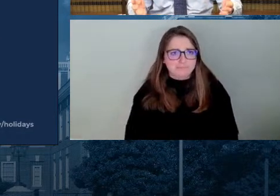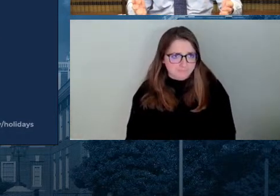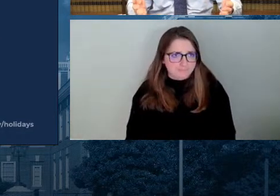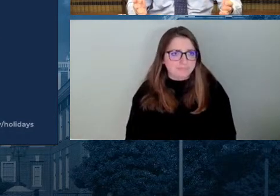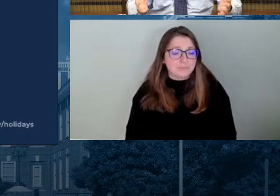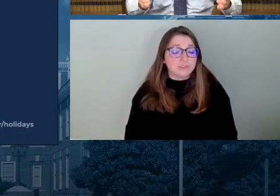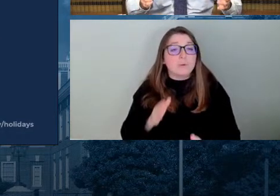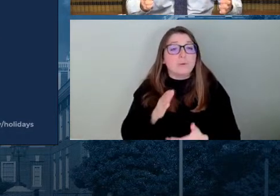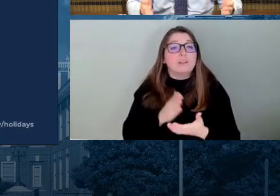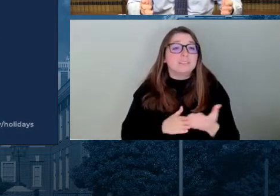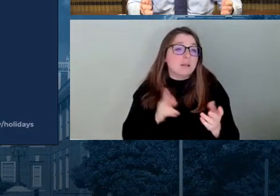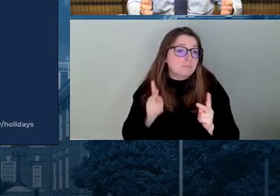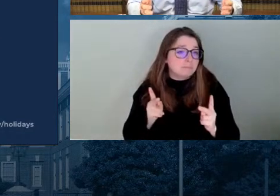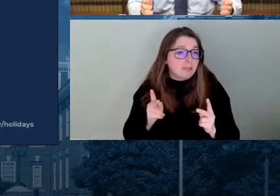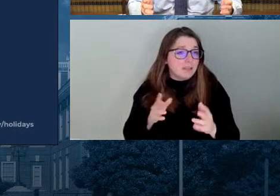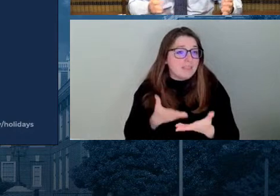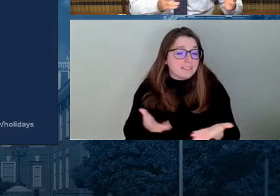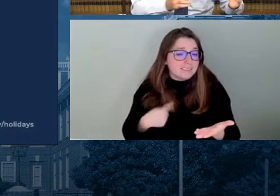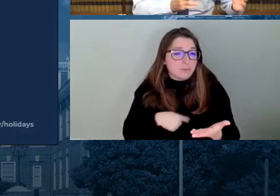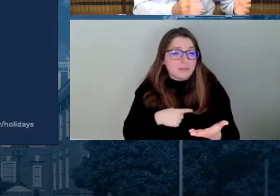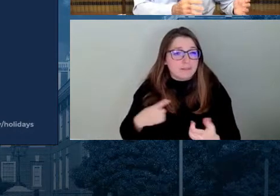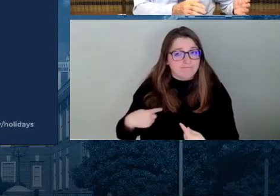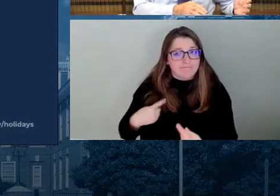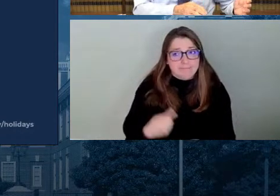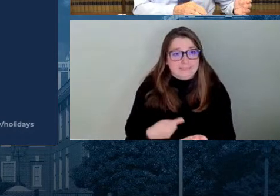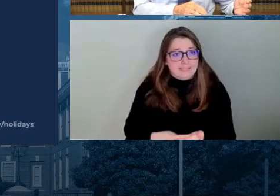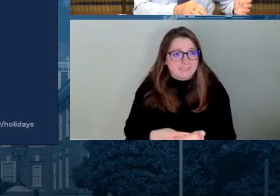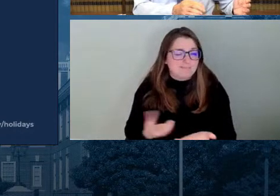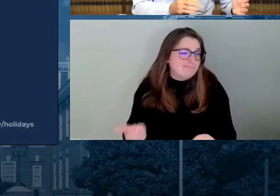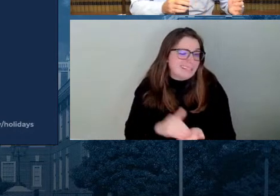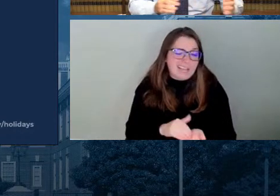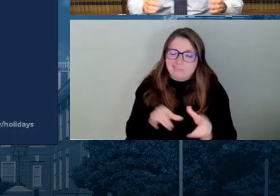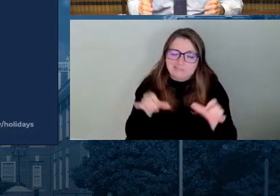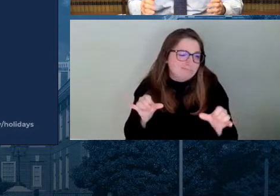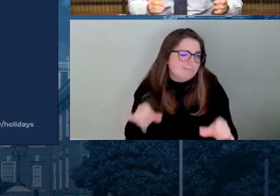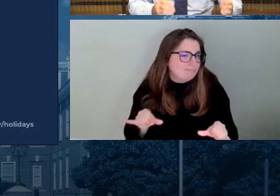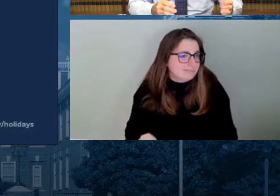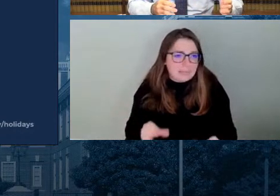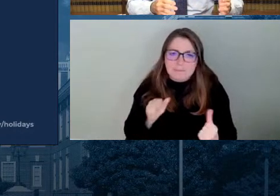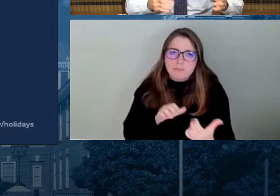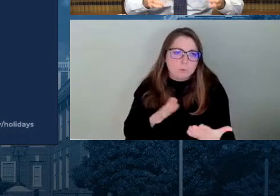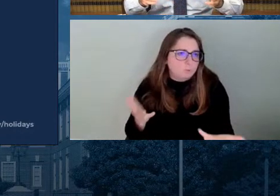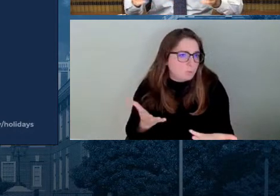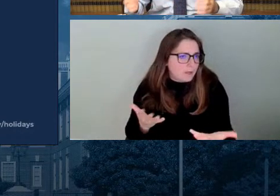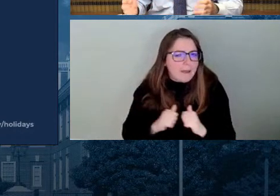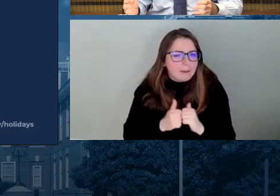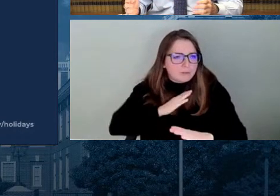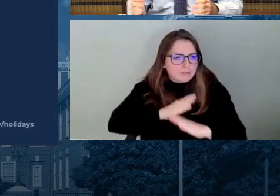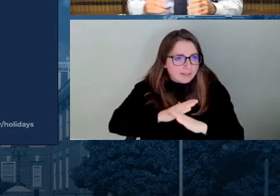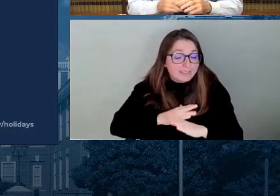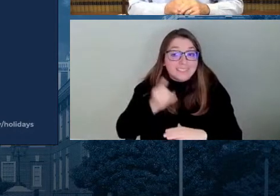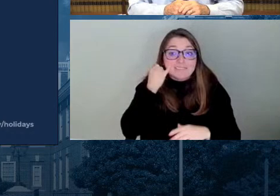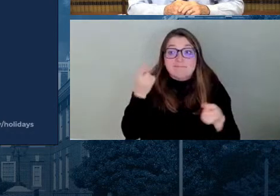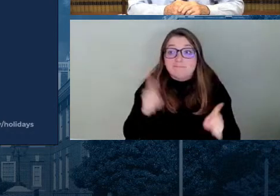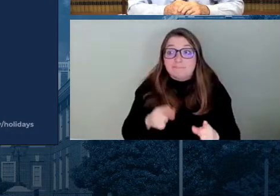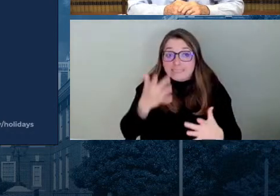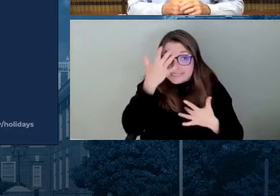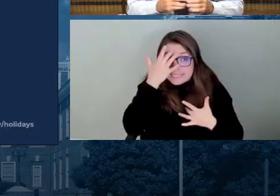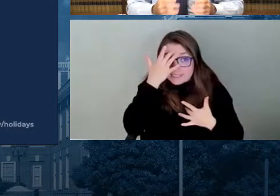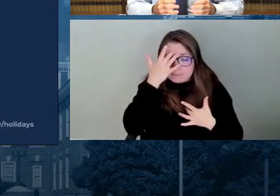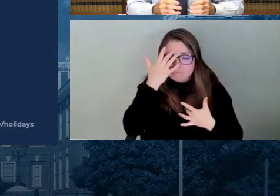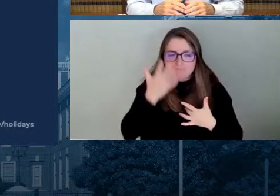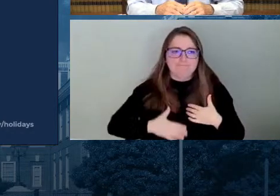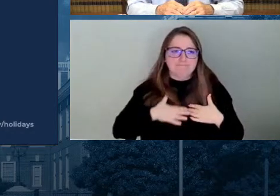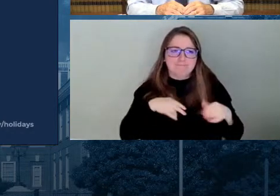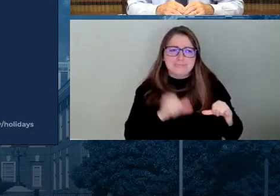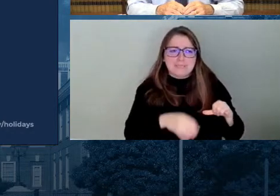really the same thing. If you're sick, stay at home. You don't want to be out there bringing the virus with you,